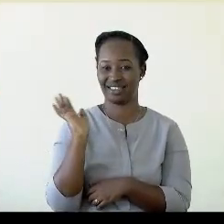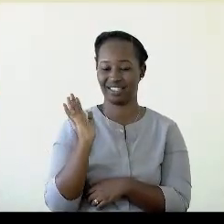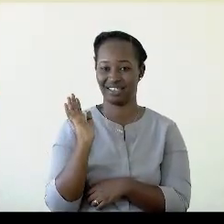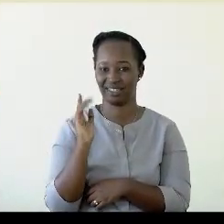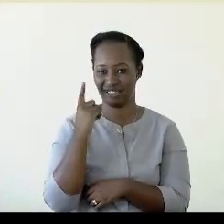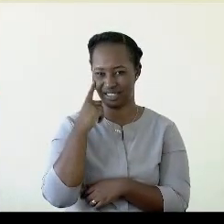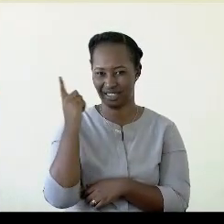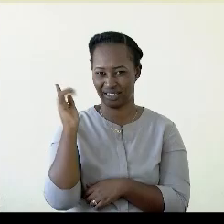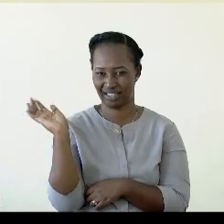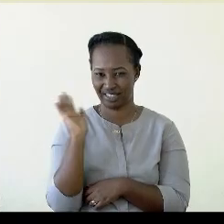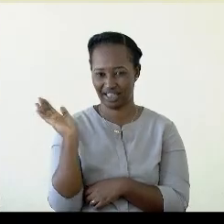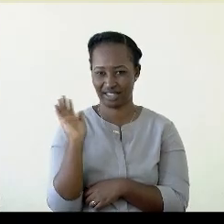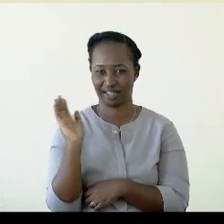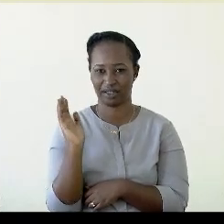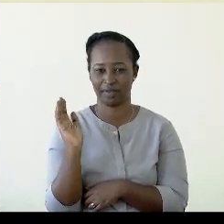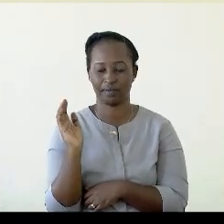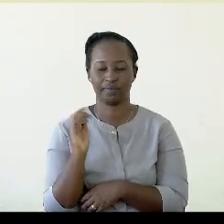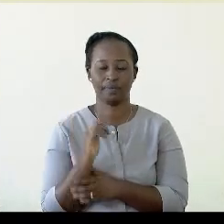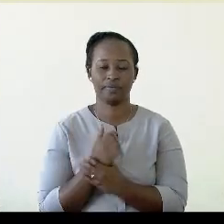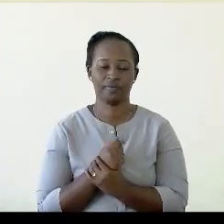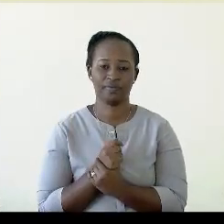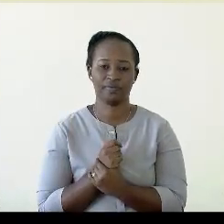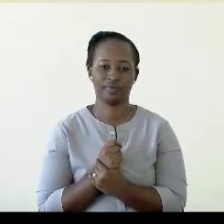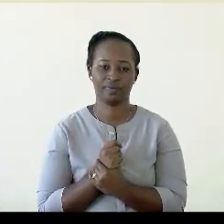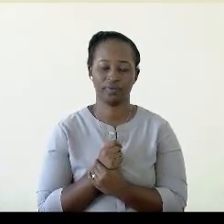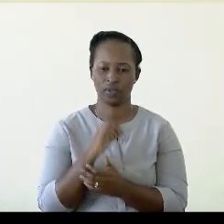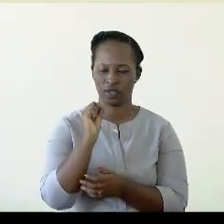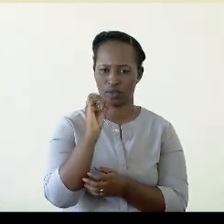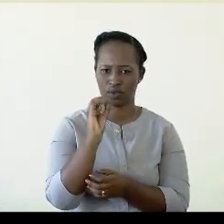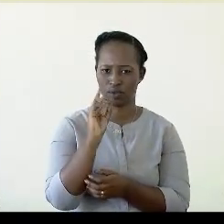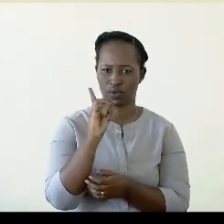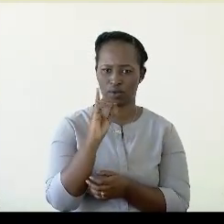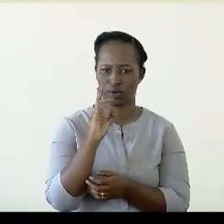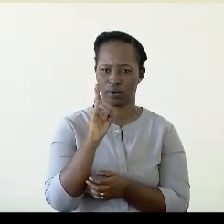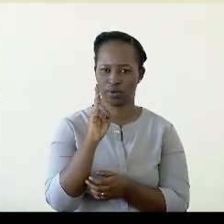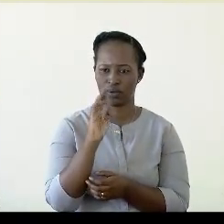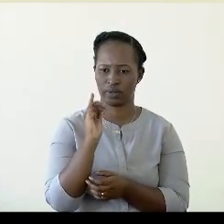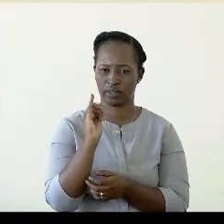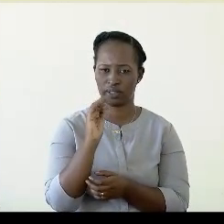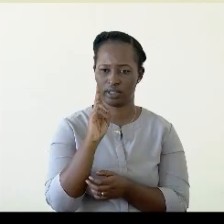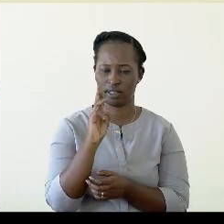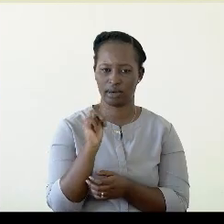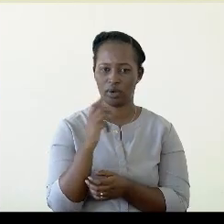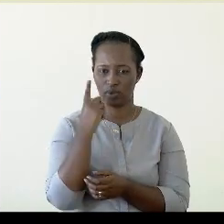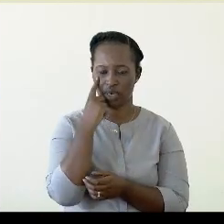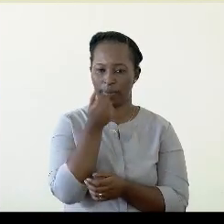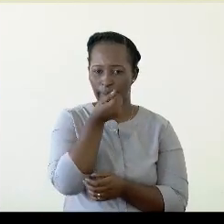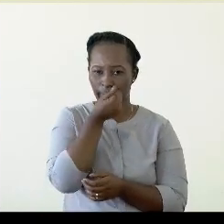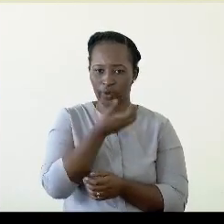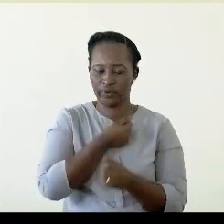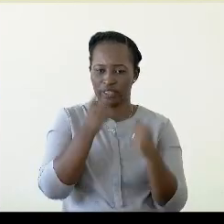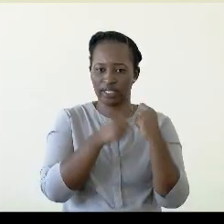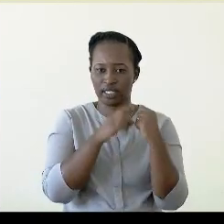For sodium nitrate, it's here. Sodium nitrate. Now we check the temperature where we have 60